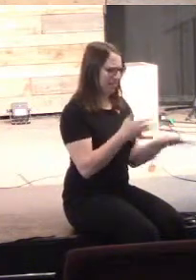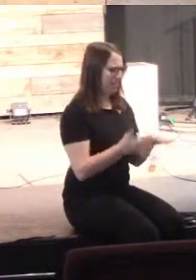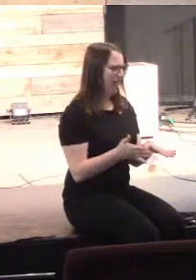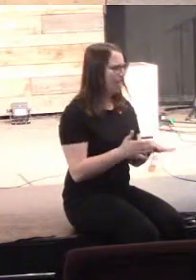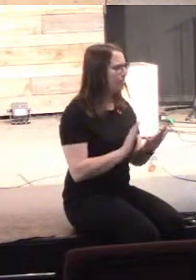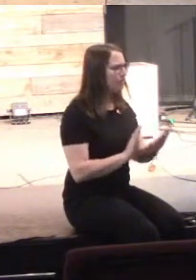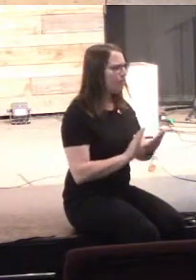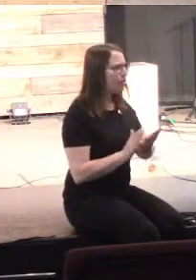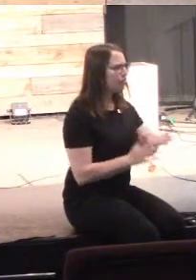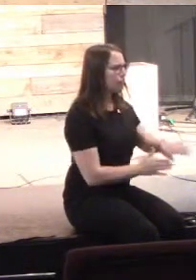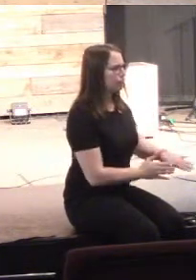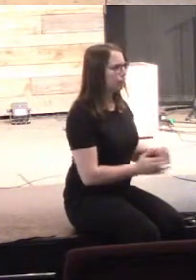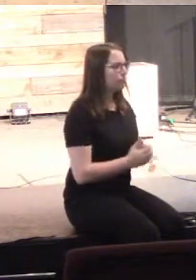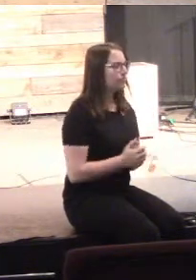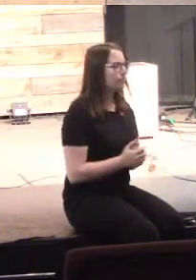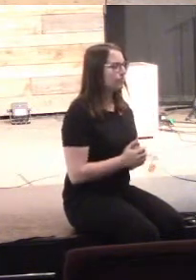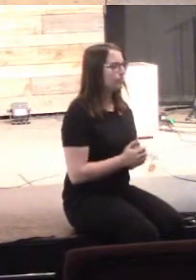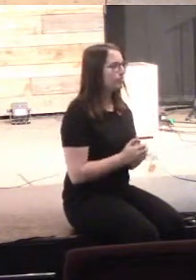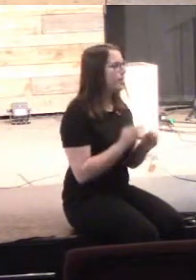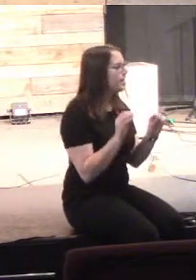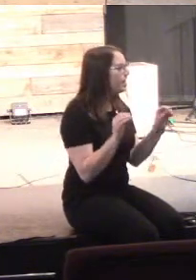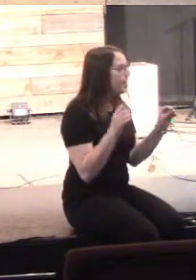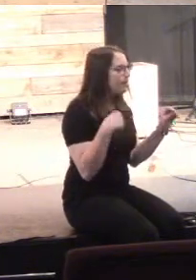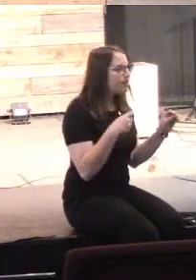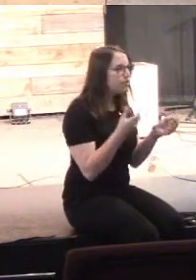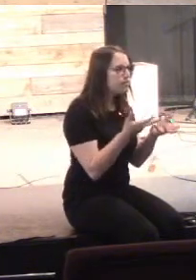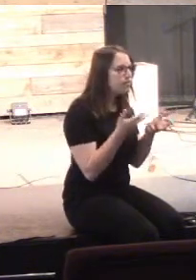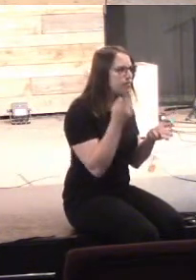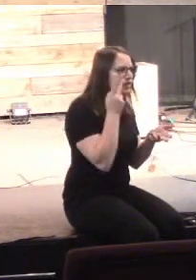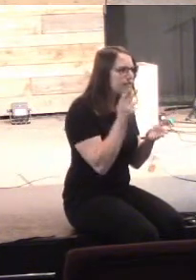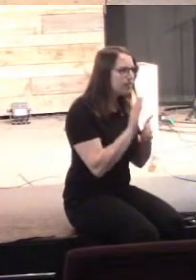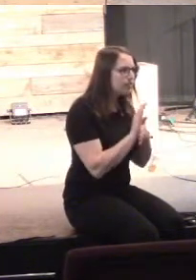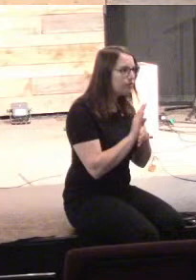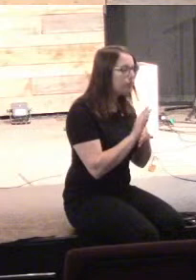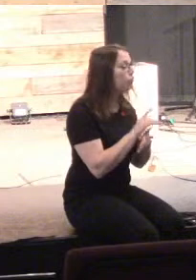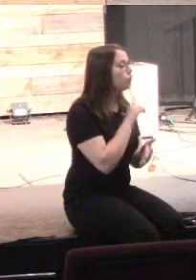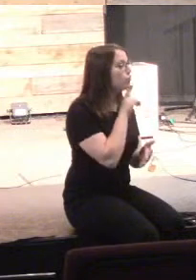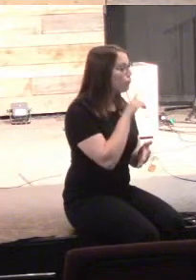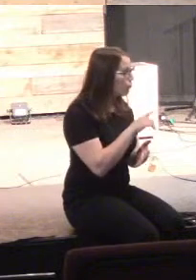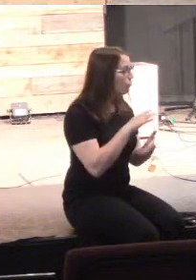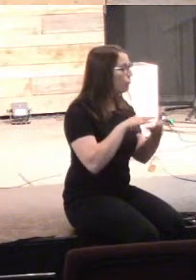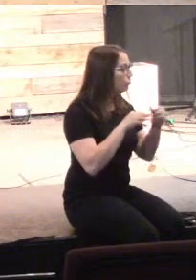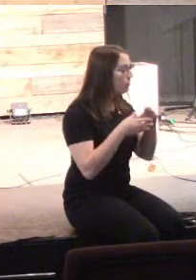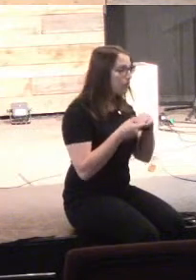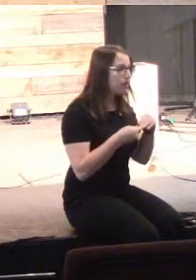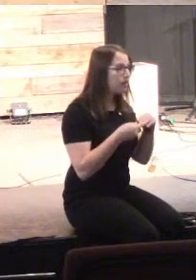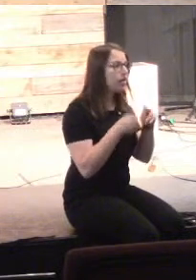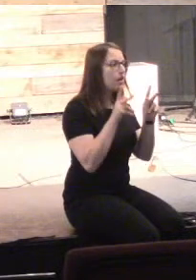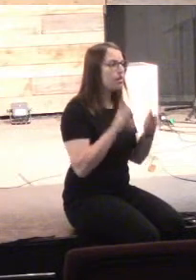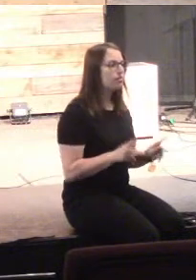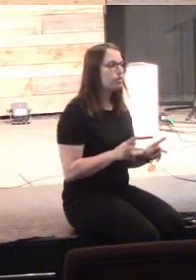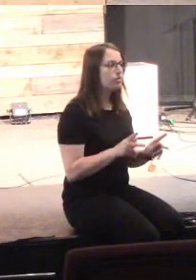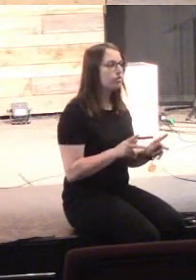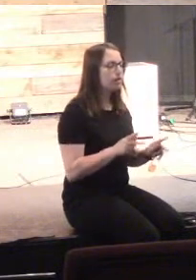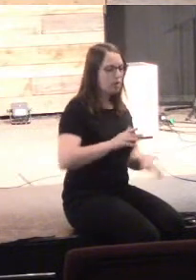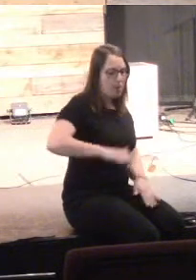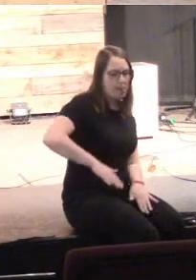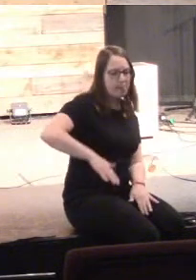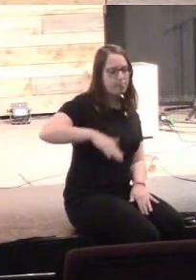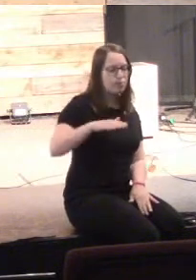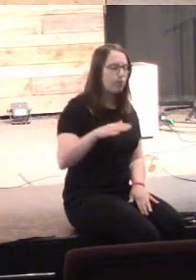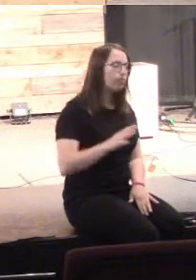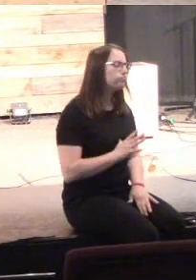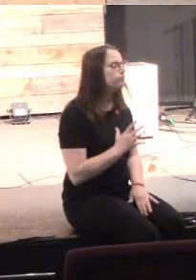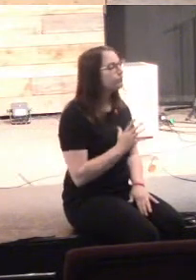to see a movie where where the person was born into luxury, they